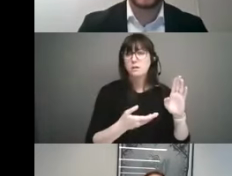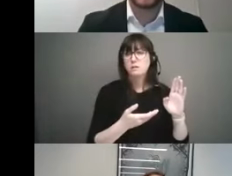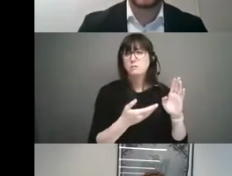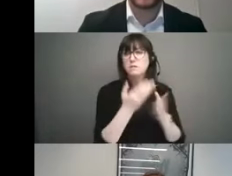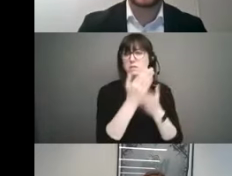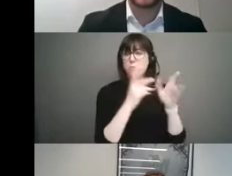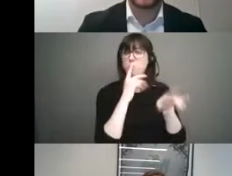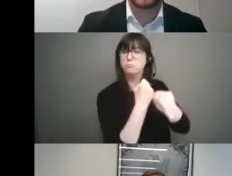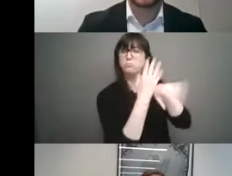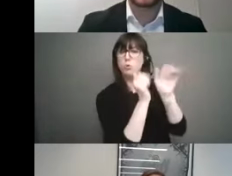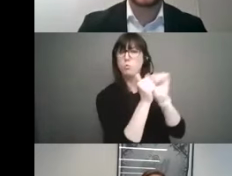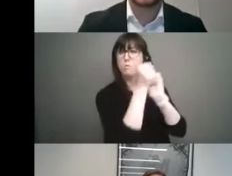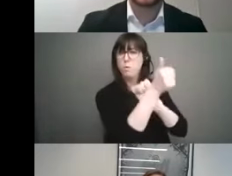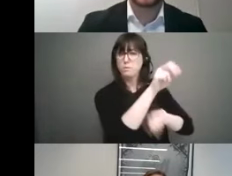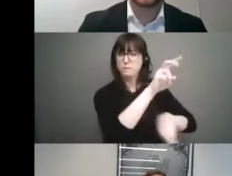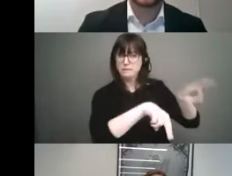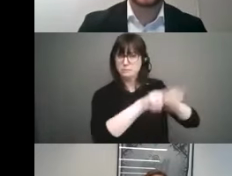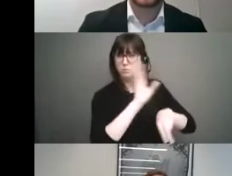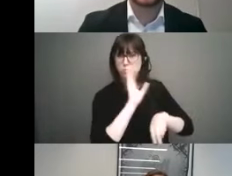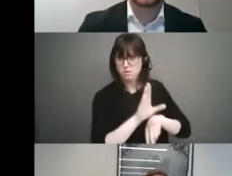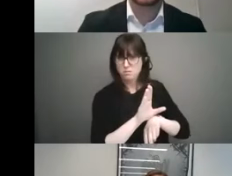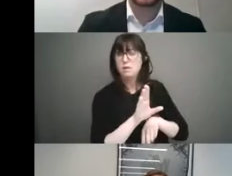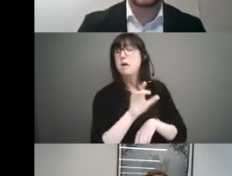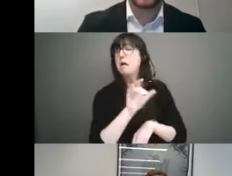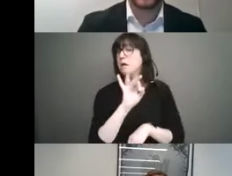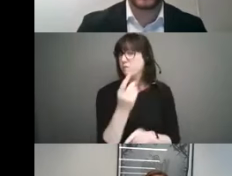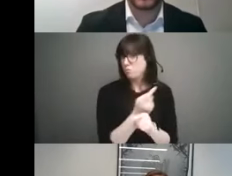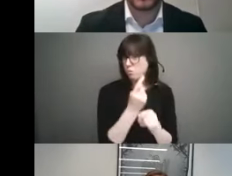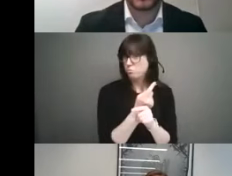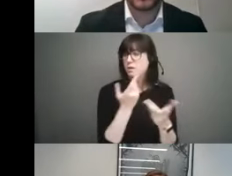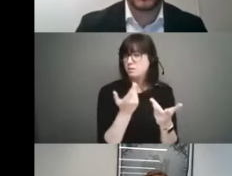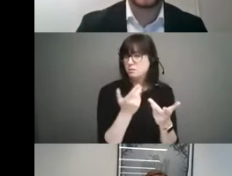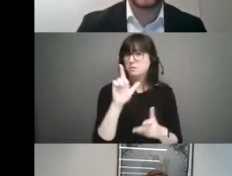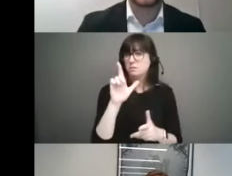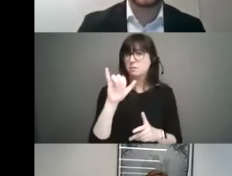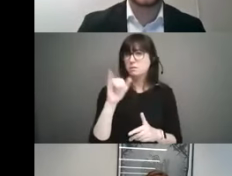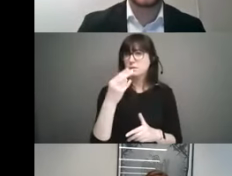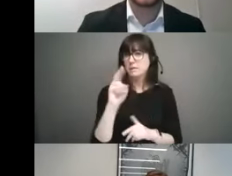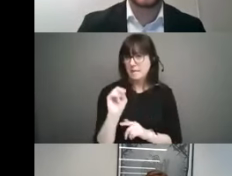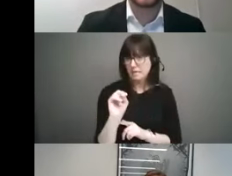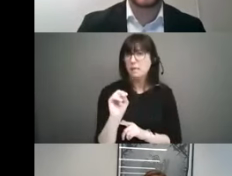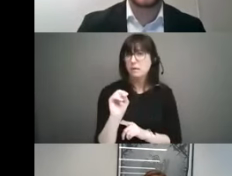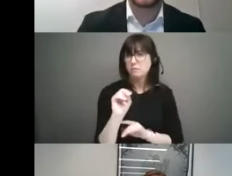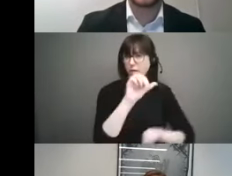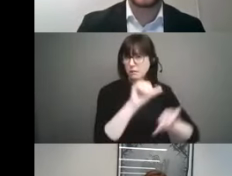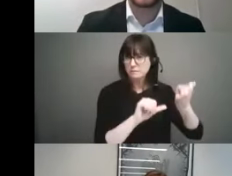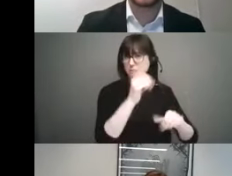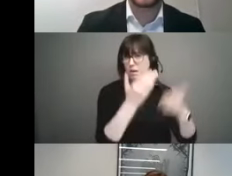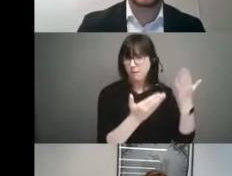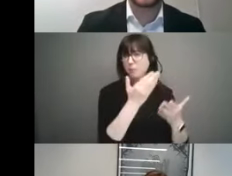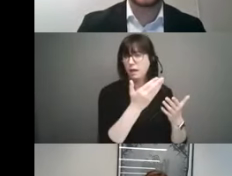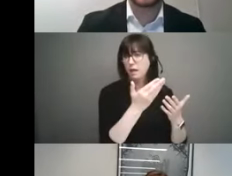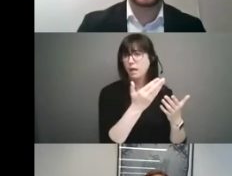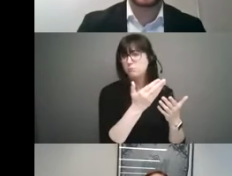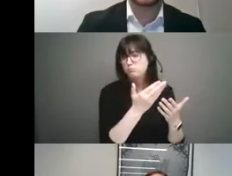remote assessments. And I understand where appropriate, you know, the LHINs make assessment in the circumstances that